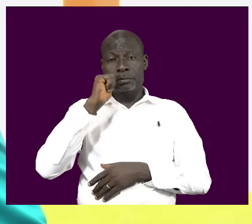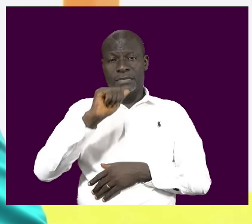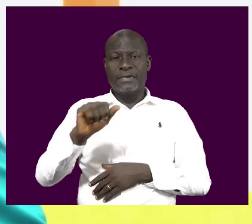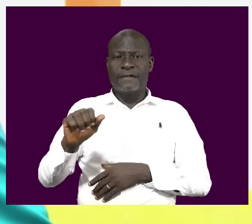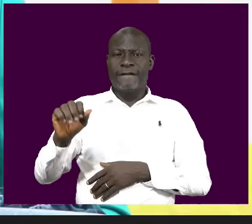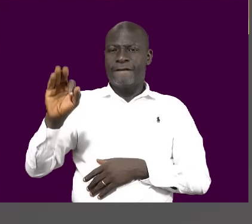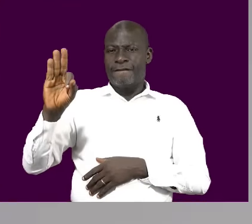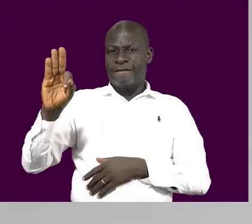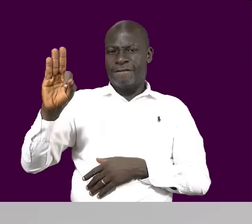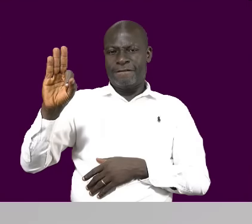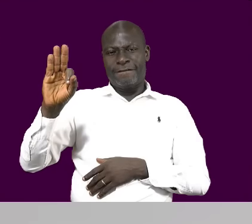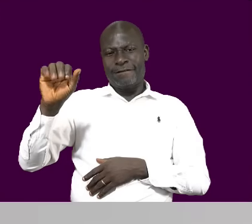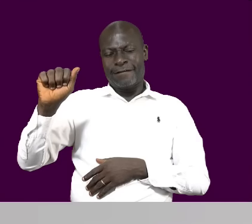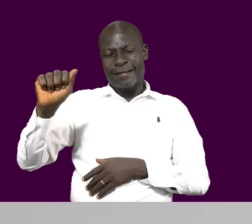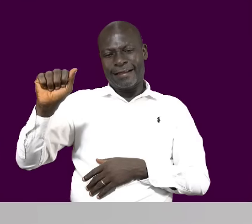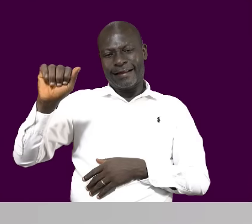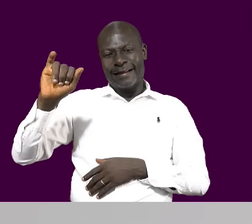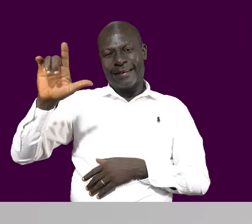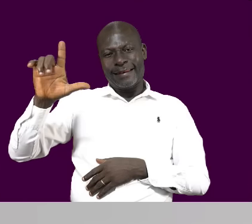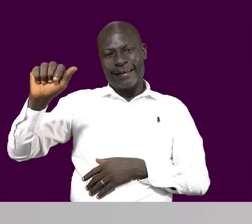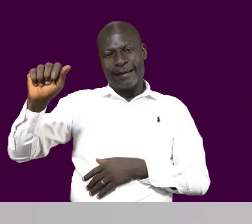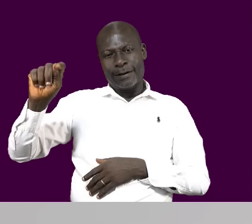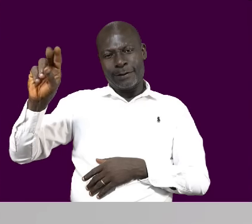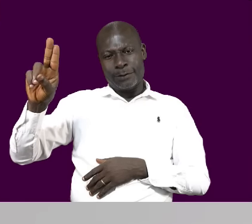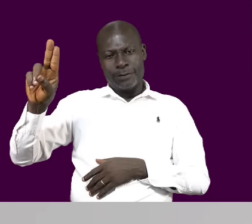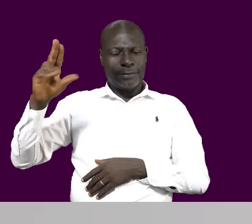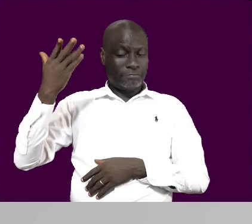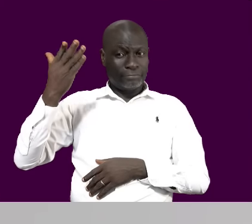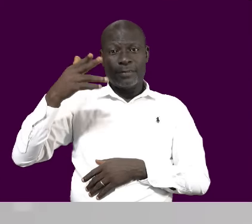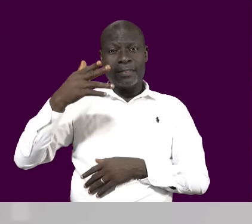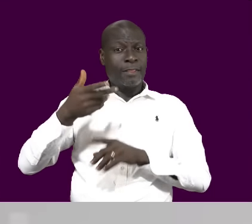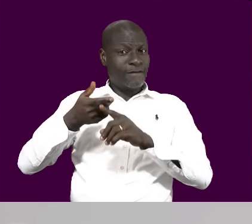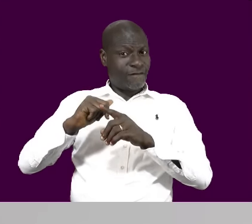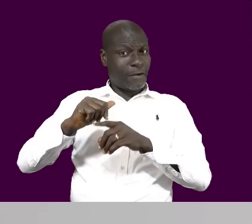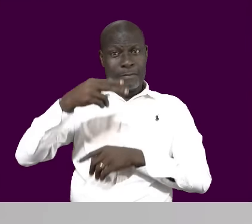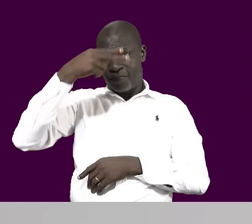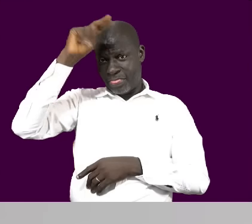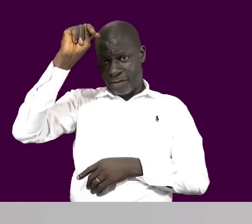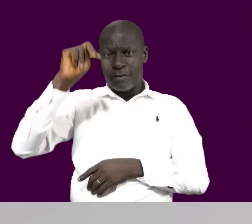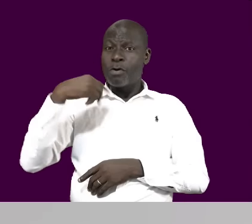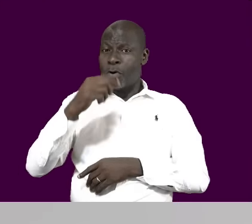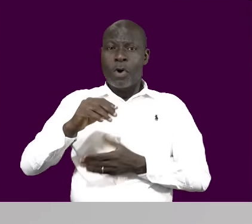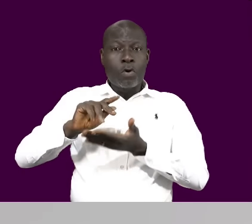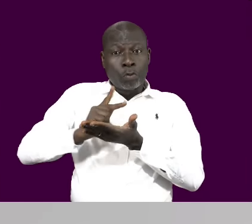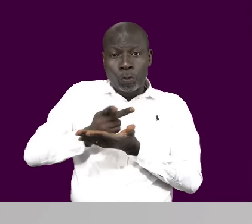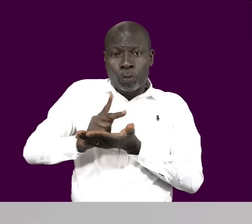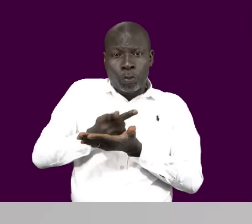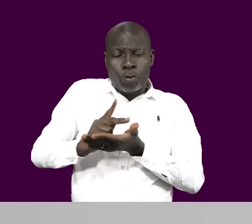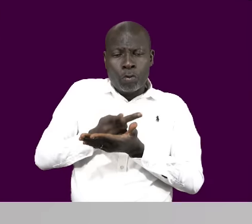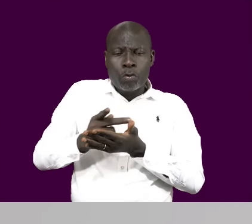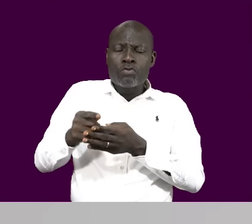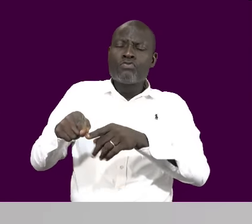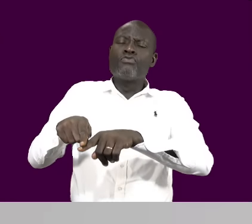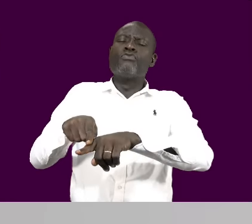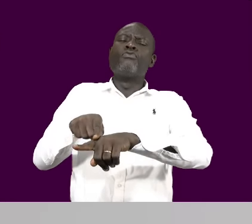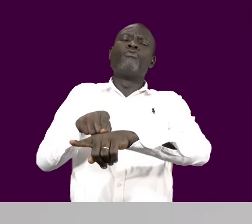falaitu abdul razak eye ababawa ode ena bebre esi ho awo na